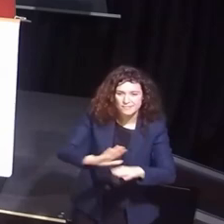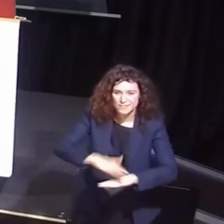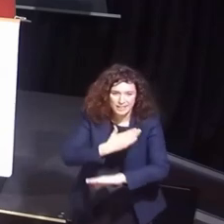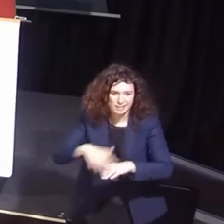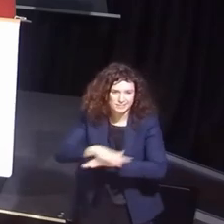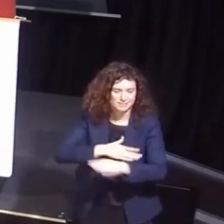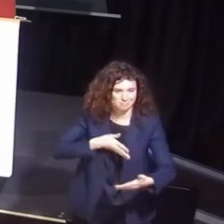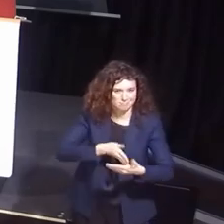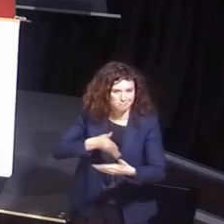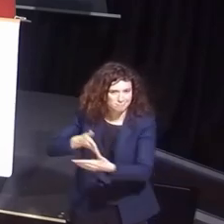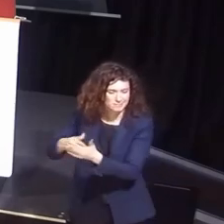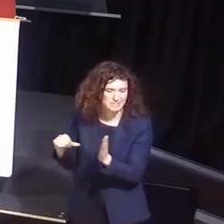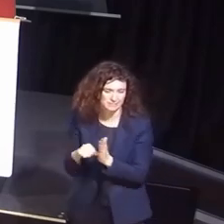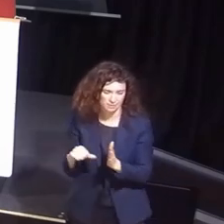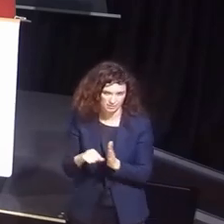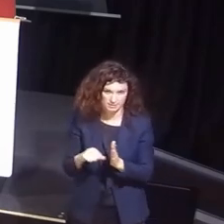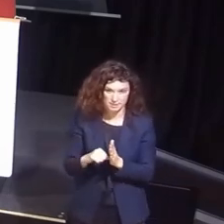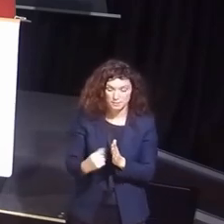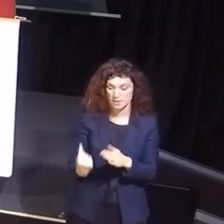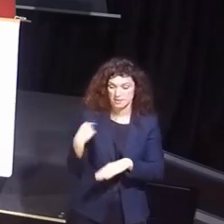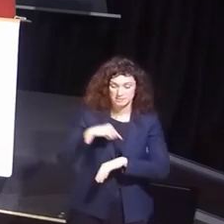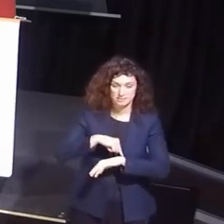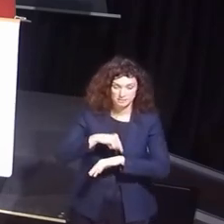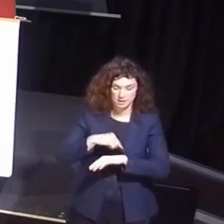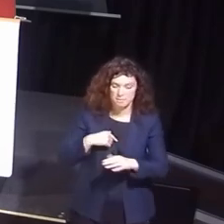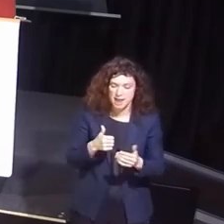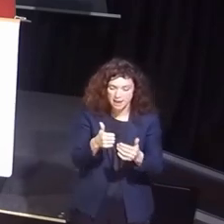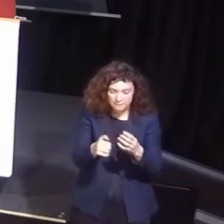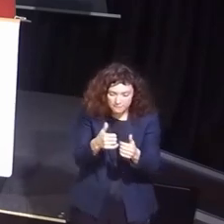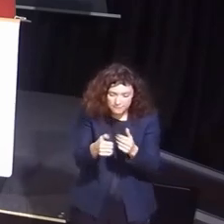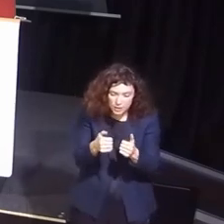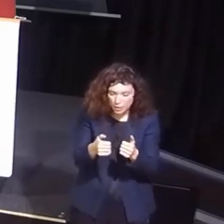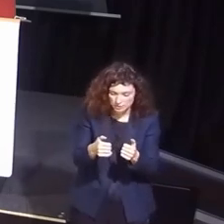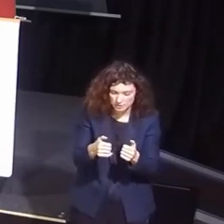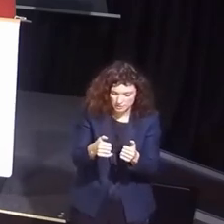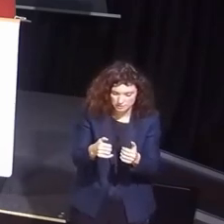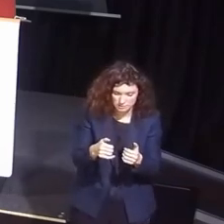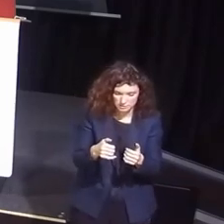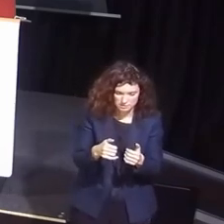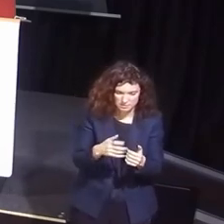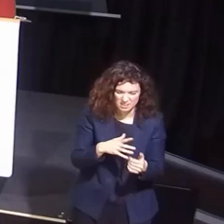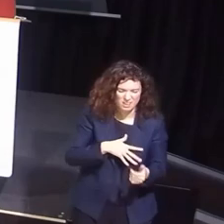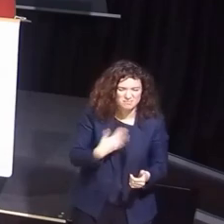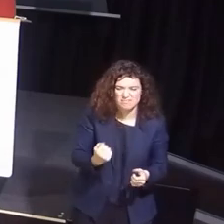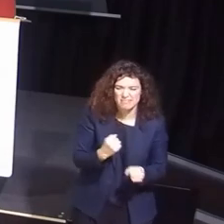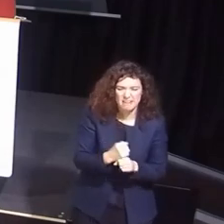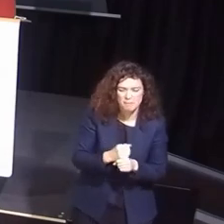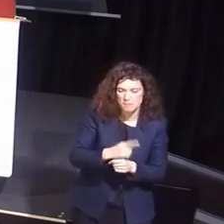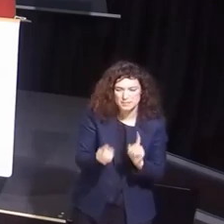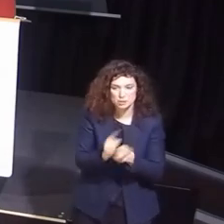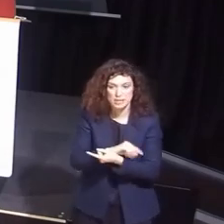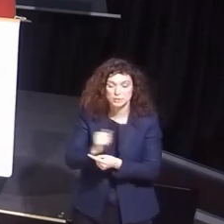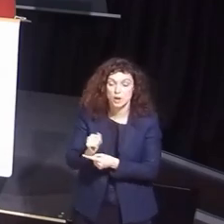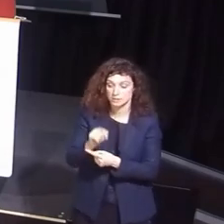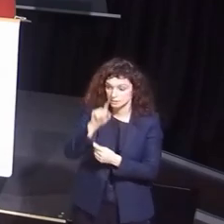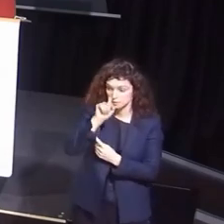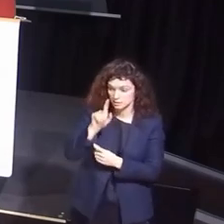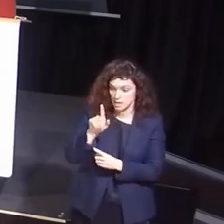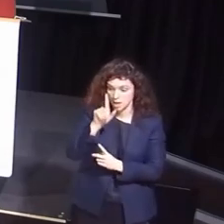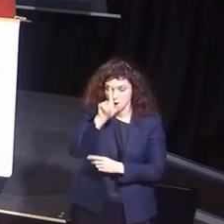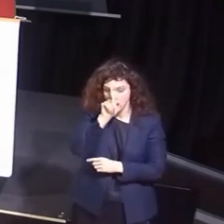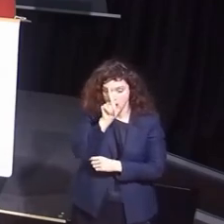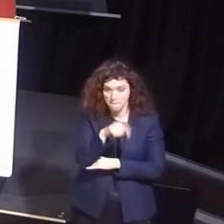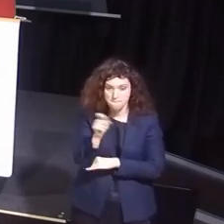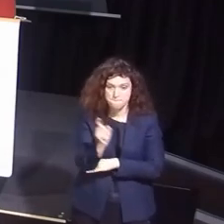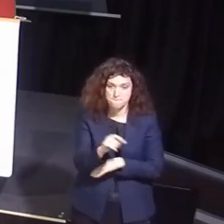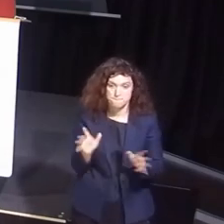hate, and it turned it into me having a bird friend who went and fetched things for me and did all the